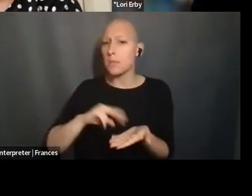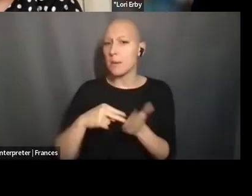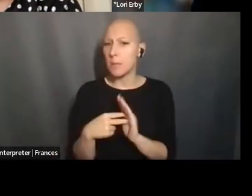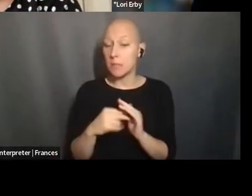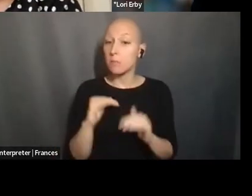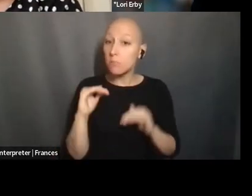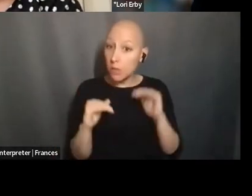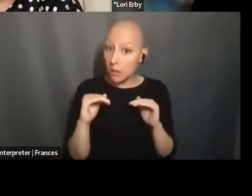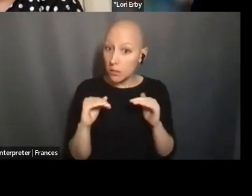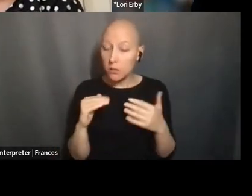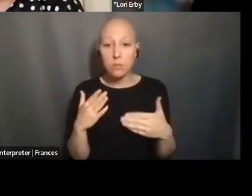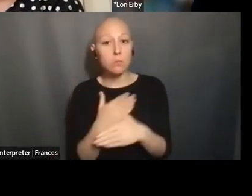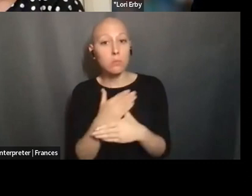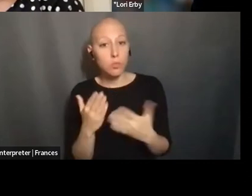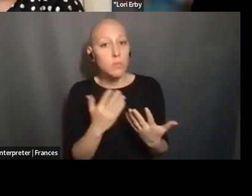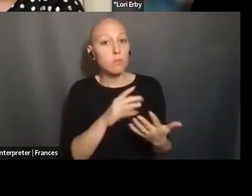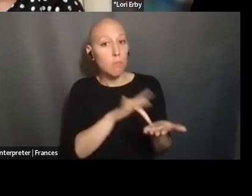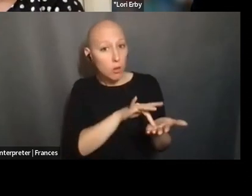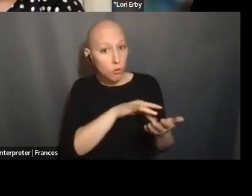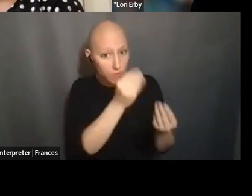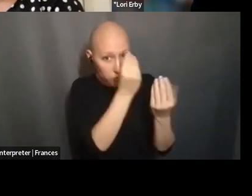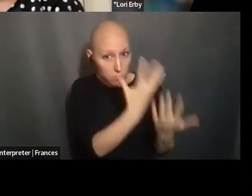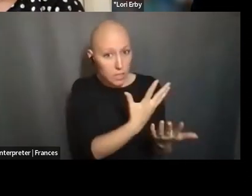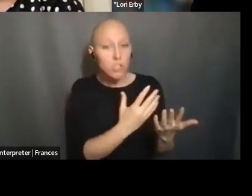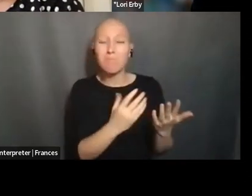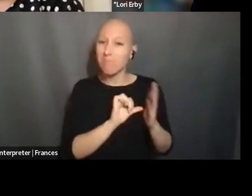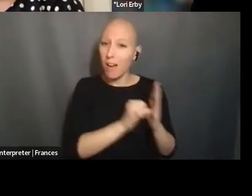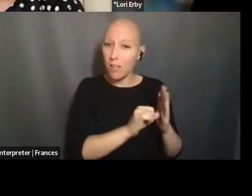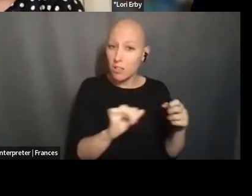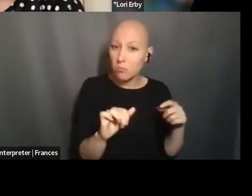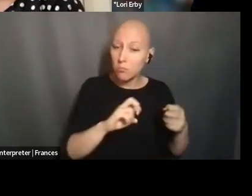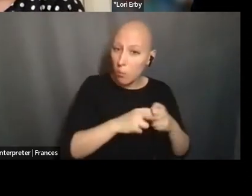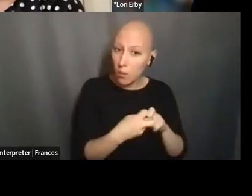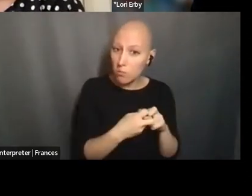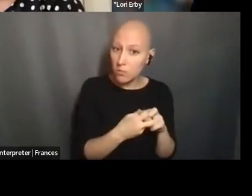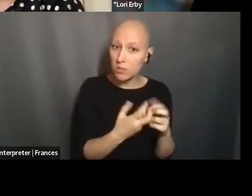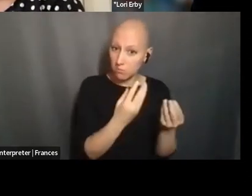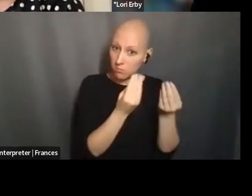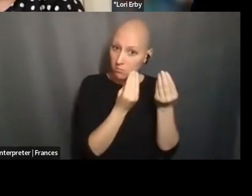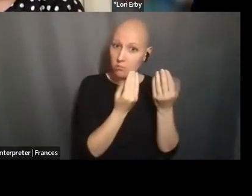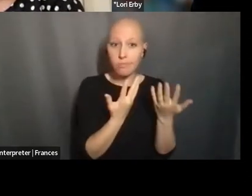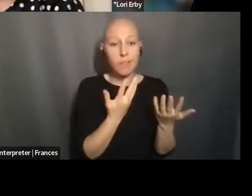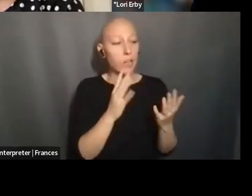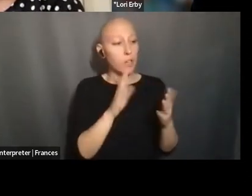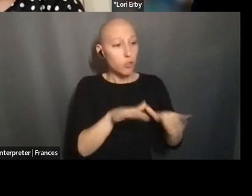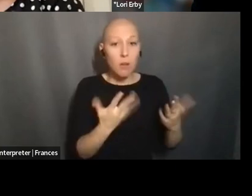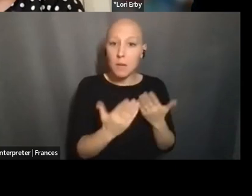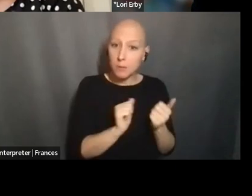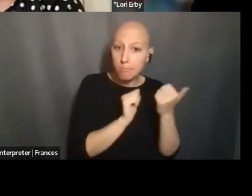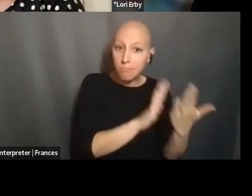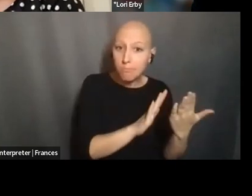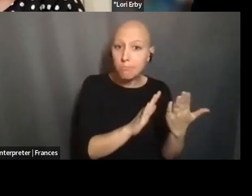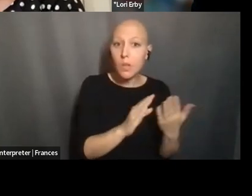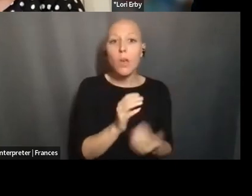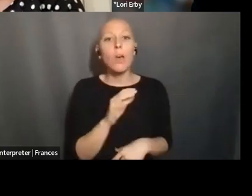have versus lived experience information, families sharing how happy they are with raising their children who may